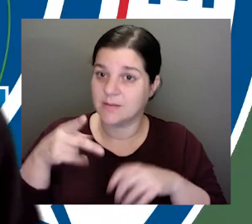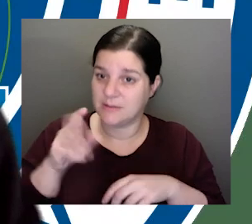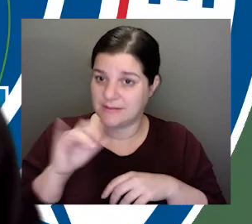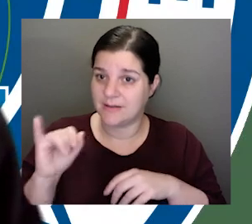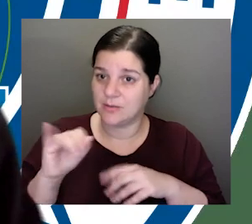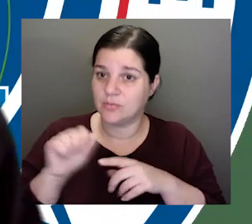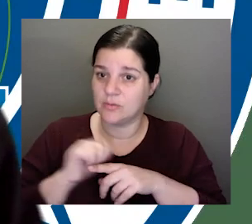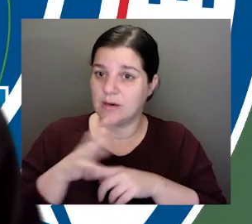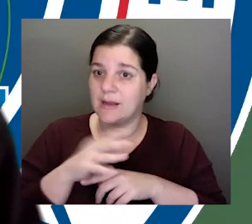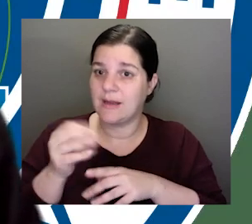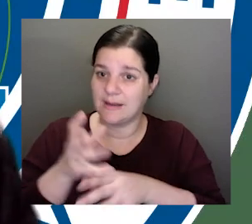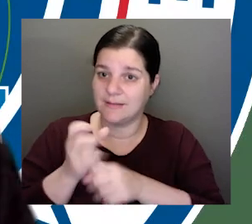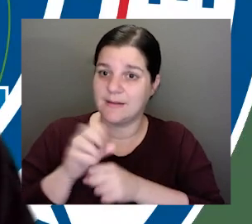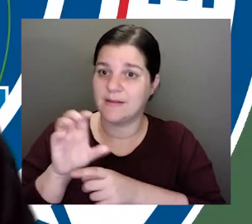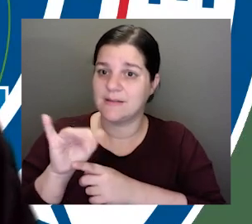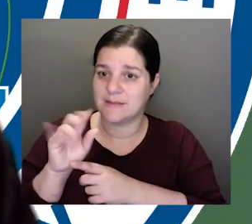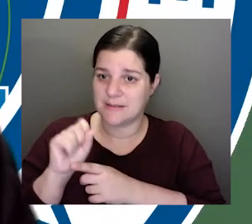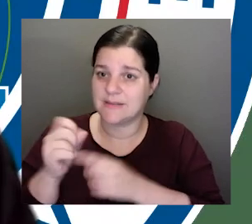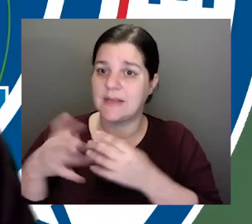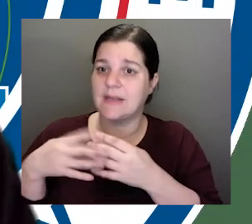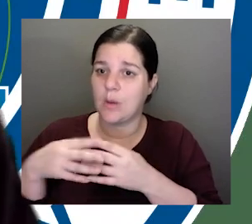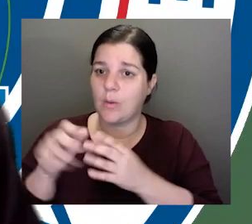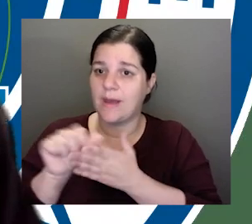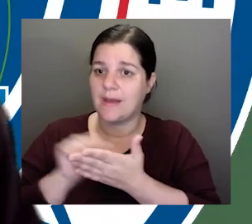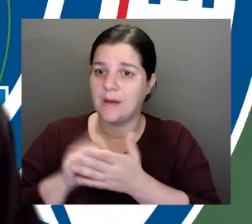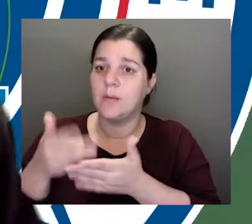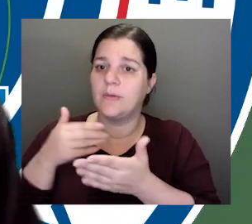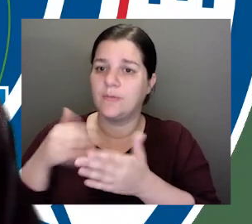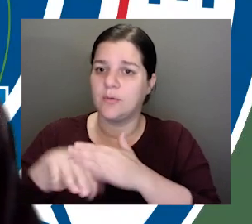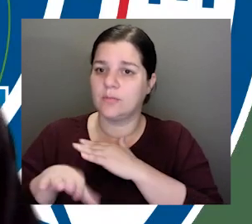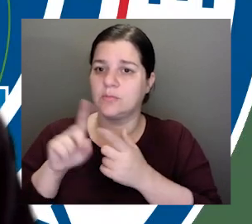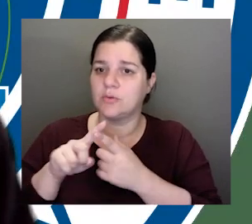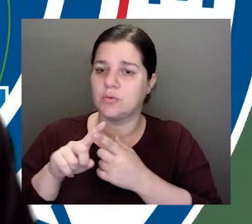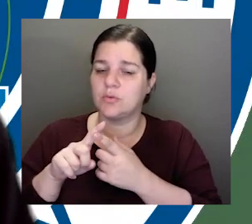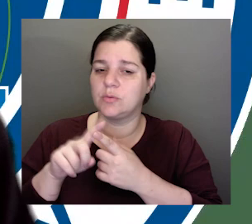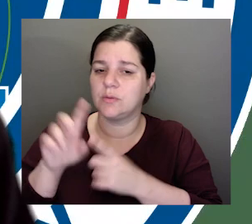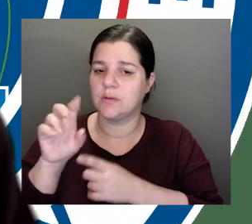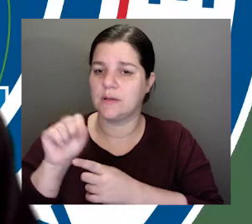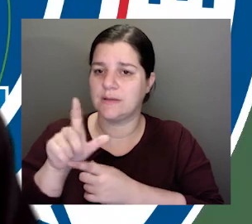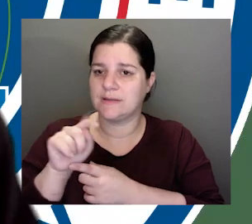and obtain CISA gateway counts before having access to the SLTT safe?